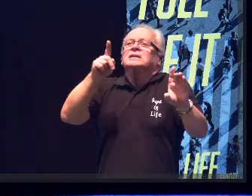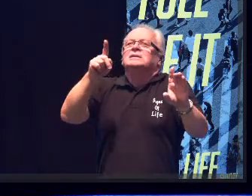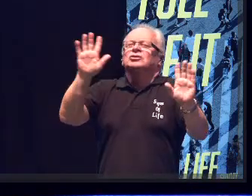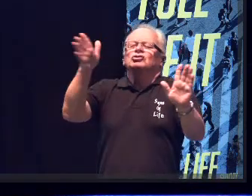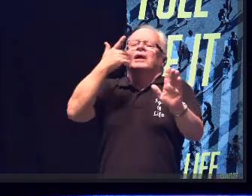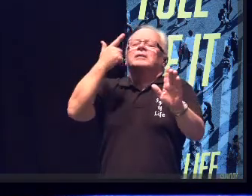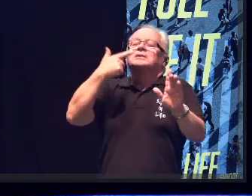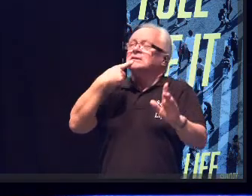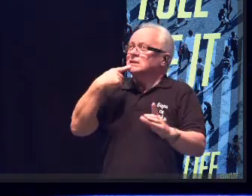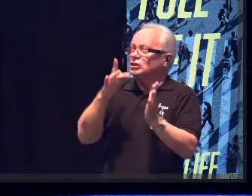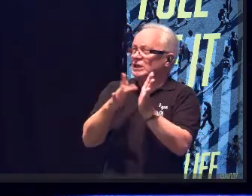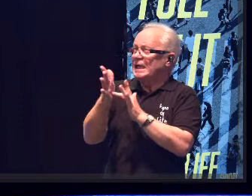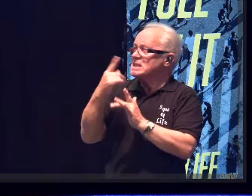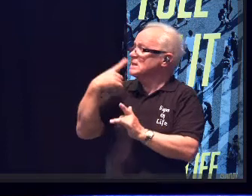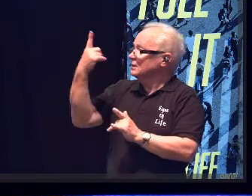"Father,